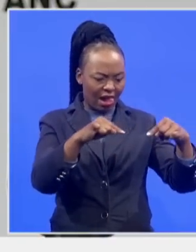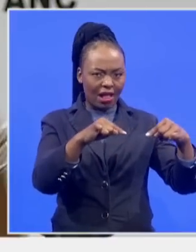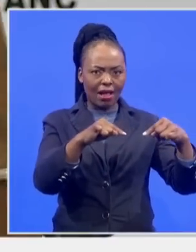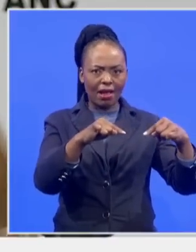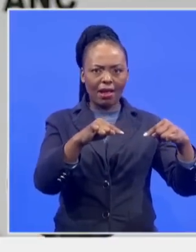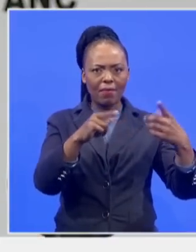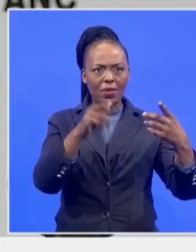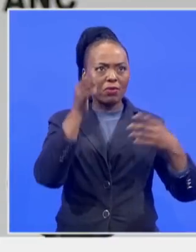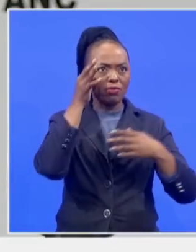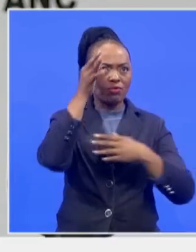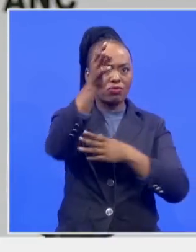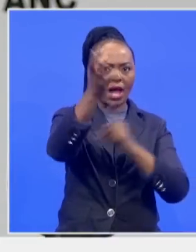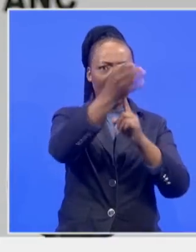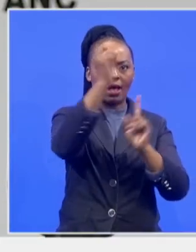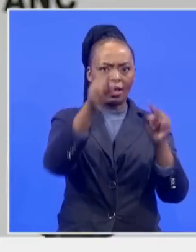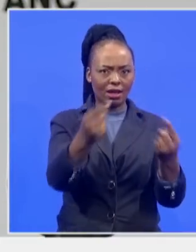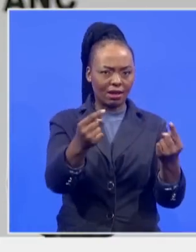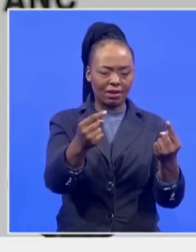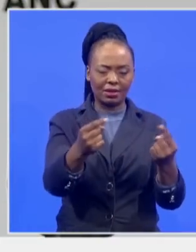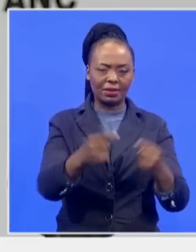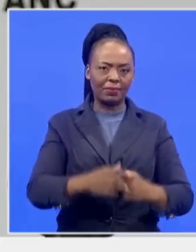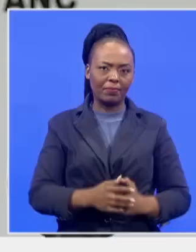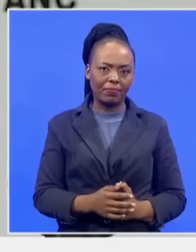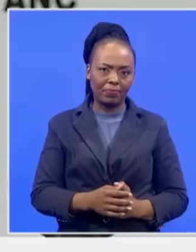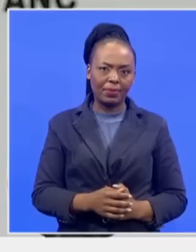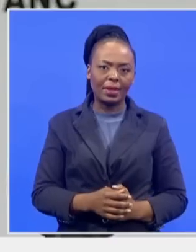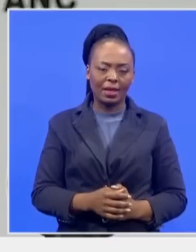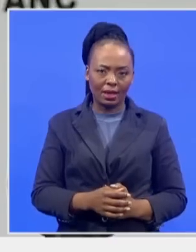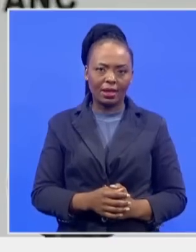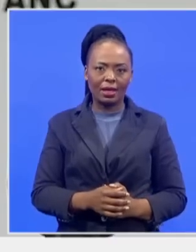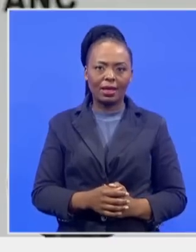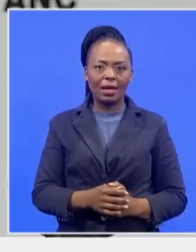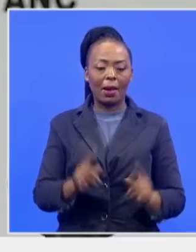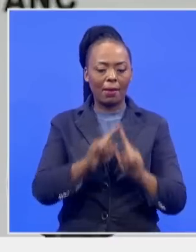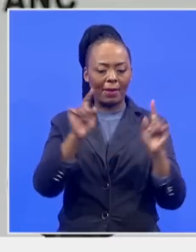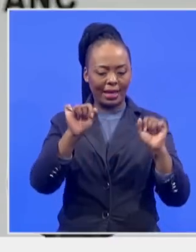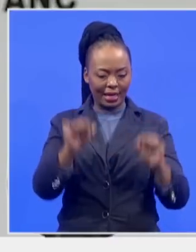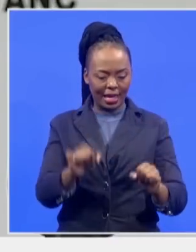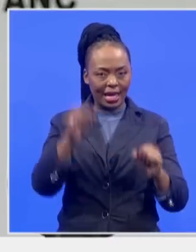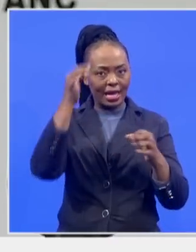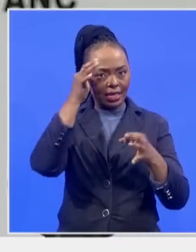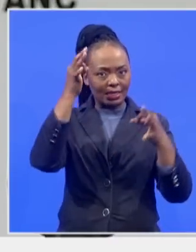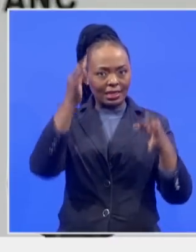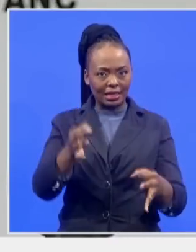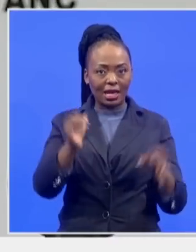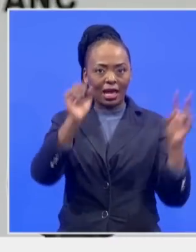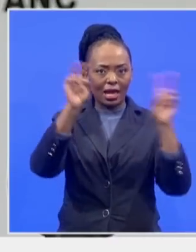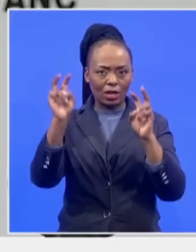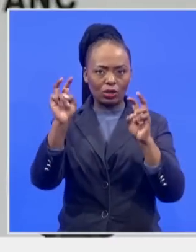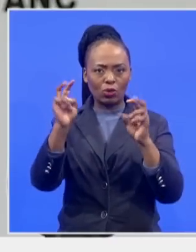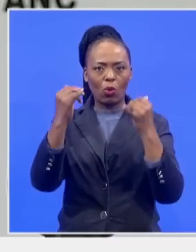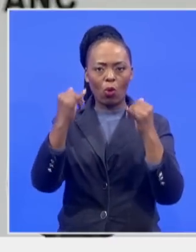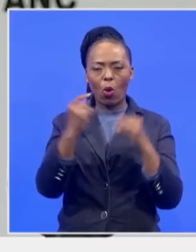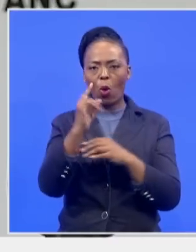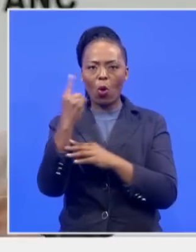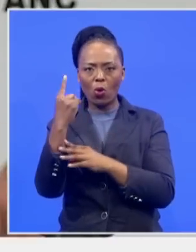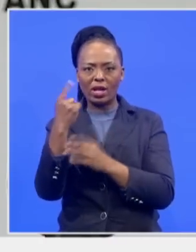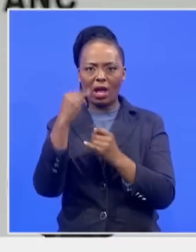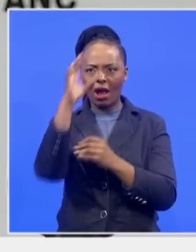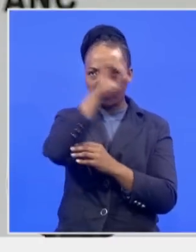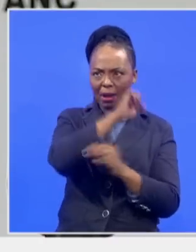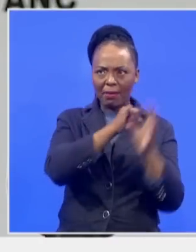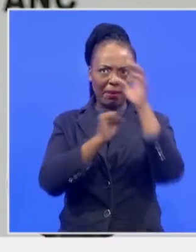tomorrow, you'll never get to where you want to get to. Of course, decisions of this nature are not without conspiracies. There's a